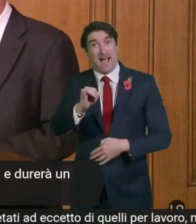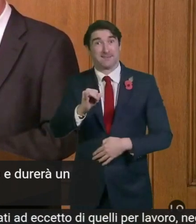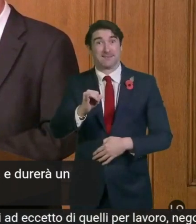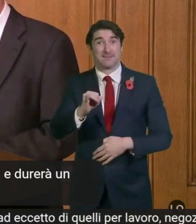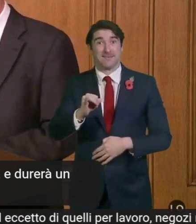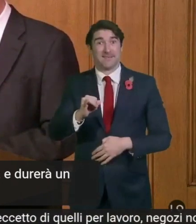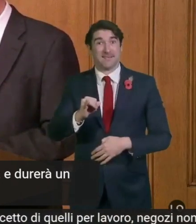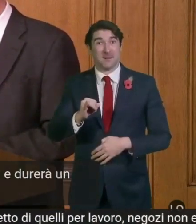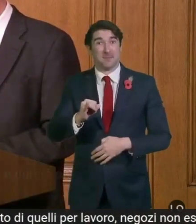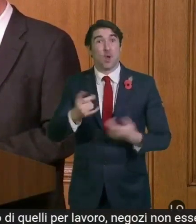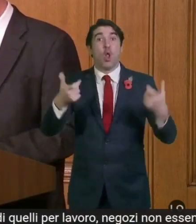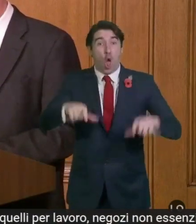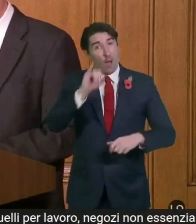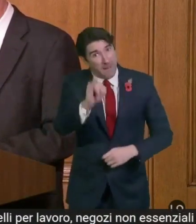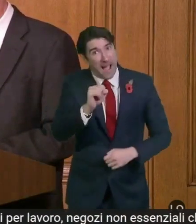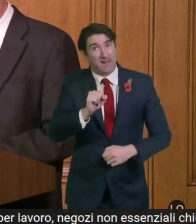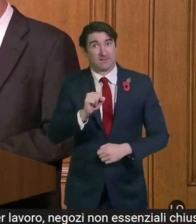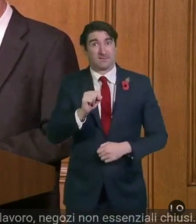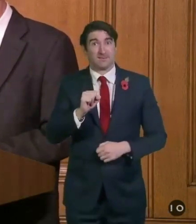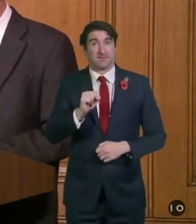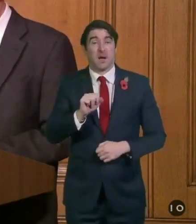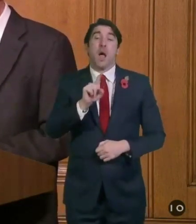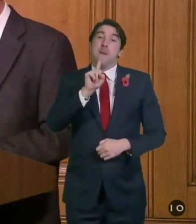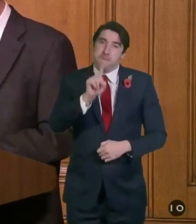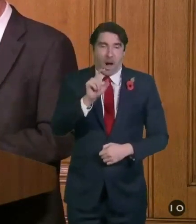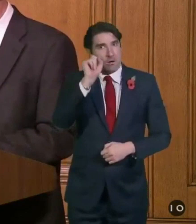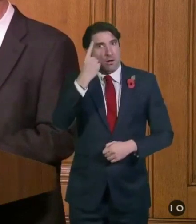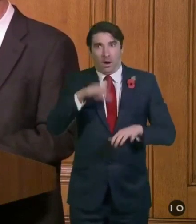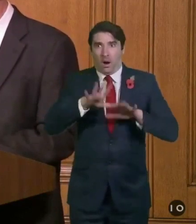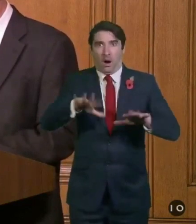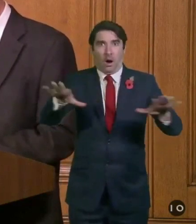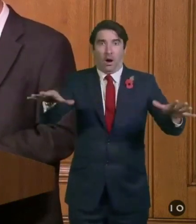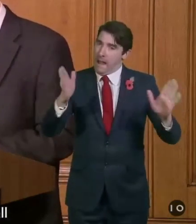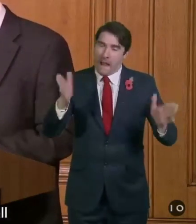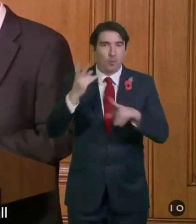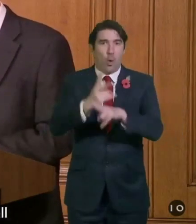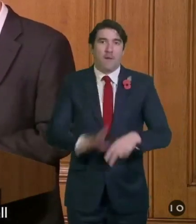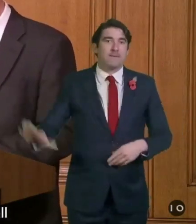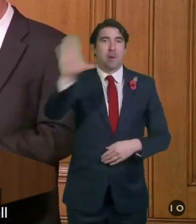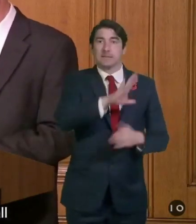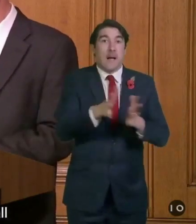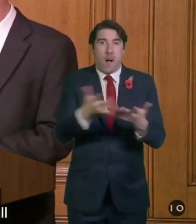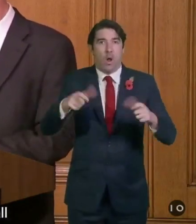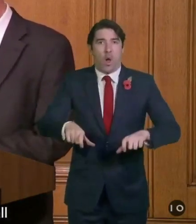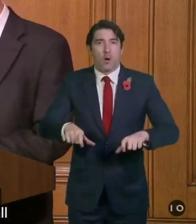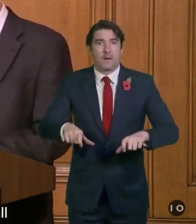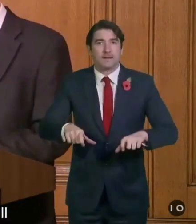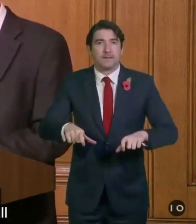that needs to be struck between all these things that ministers have to make decisions on. And in terms of making